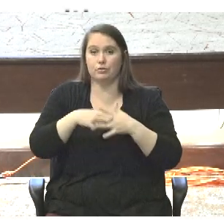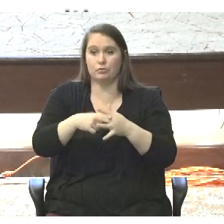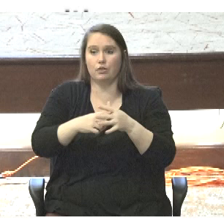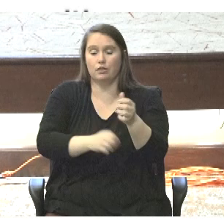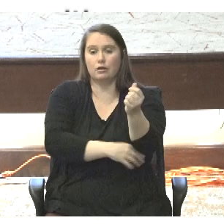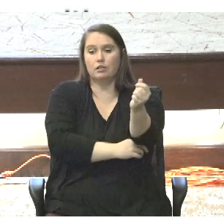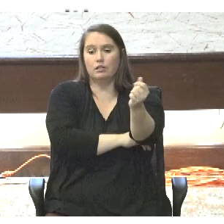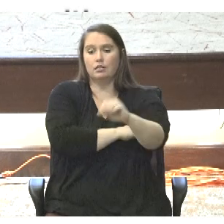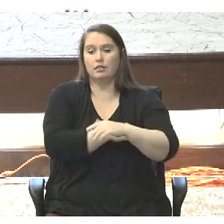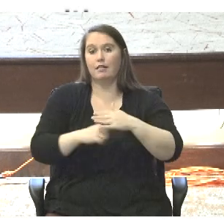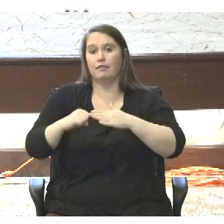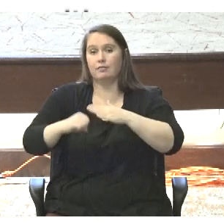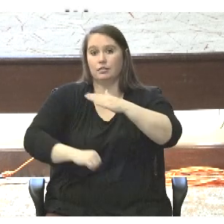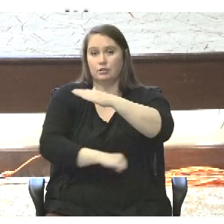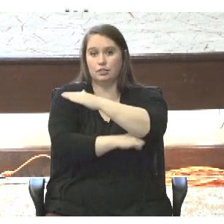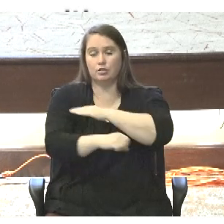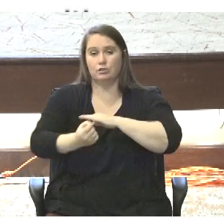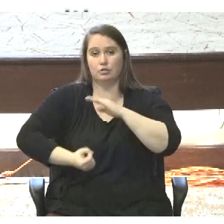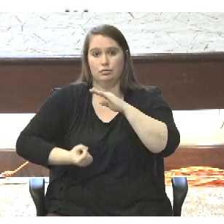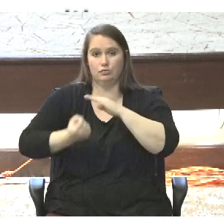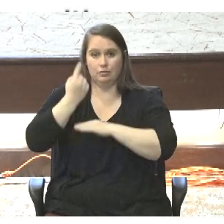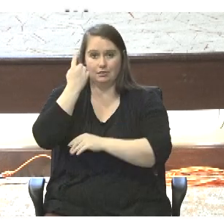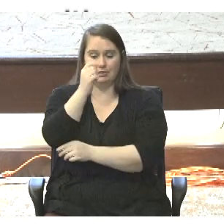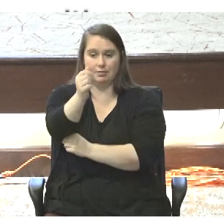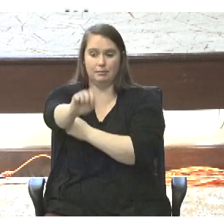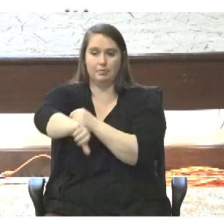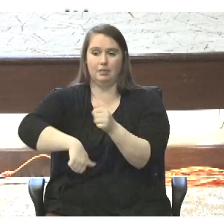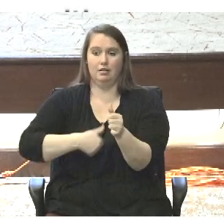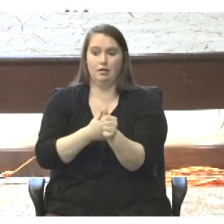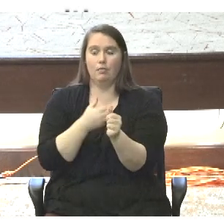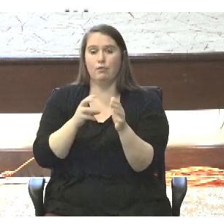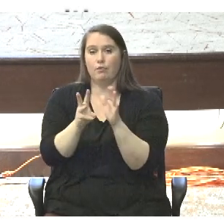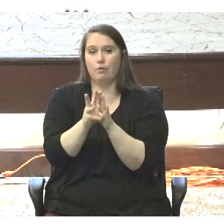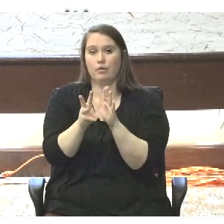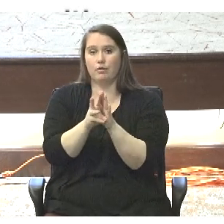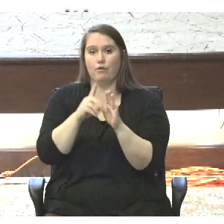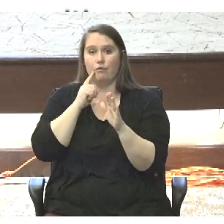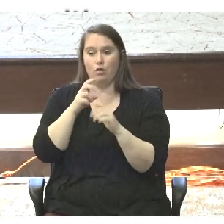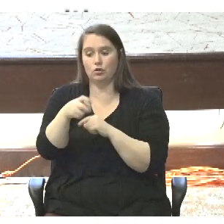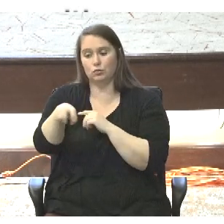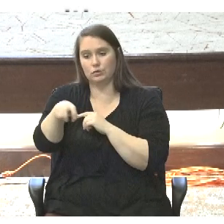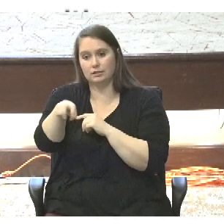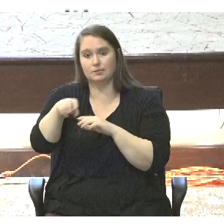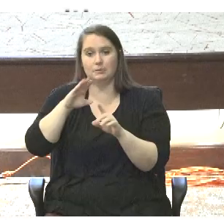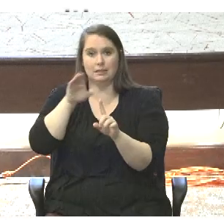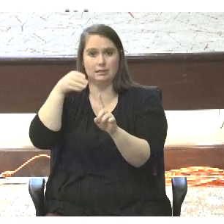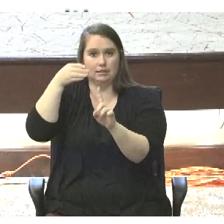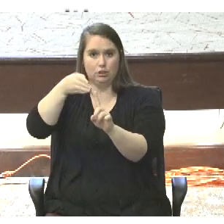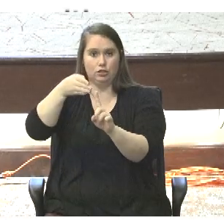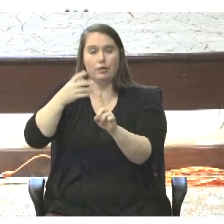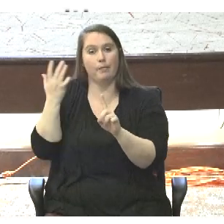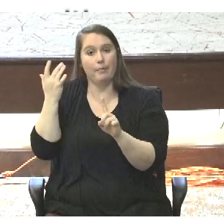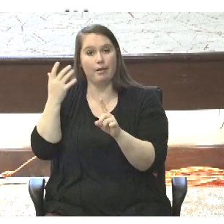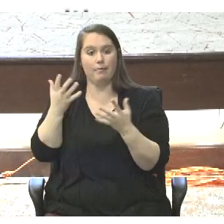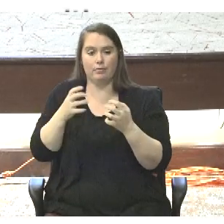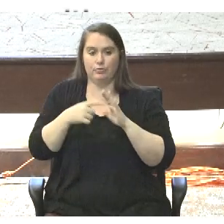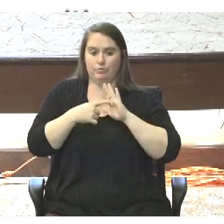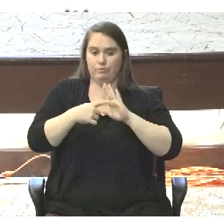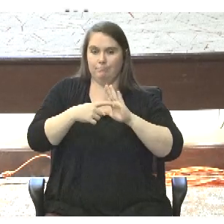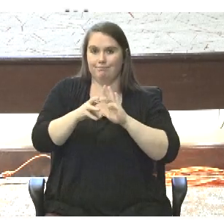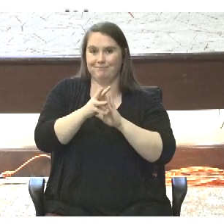foundational understanding of current perceptions of Waco as a tourism destination, because we want to represent Waco